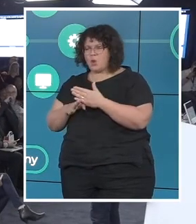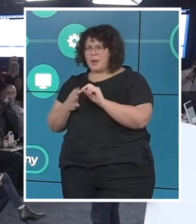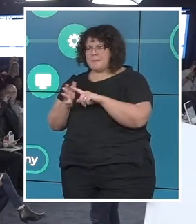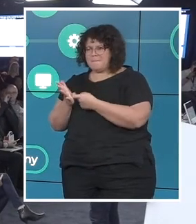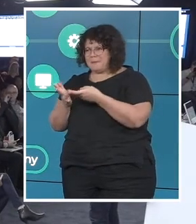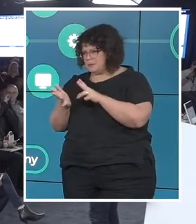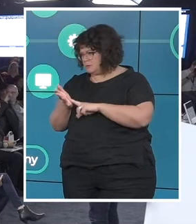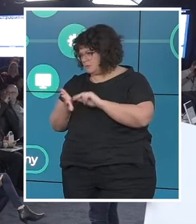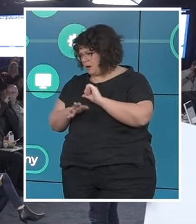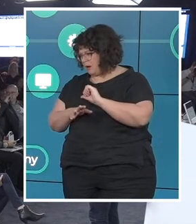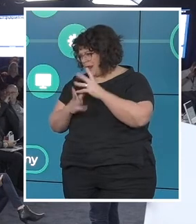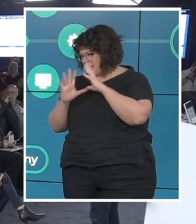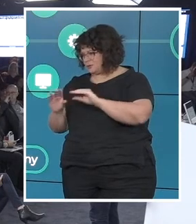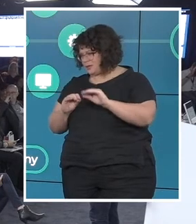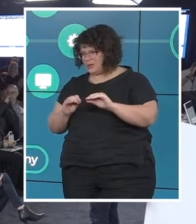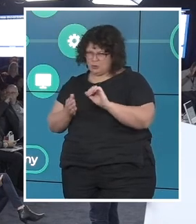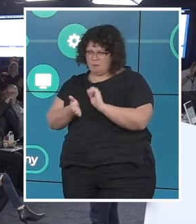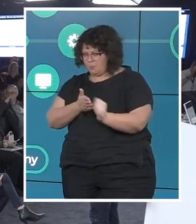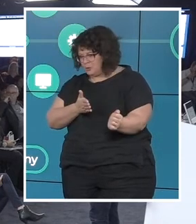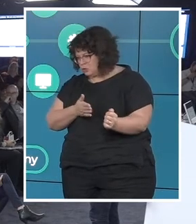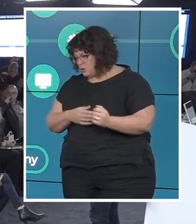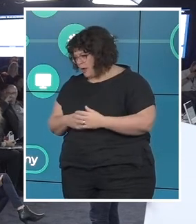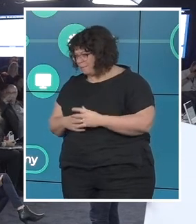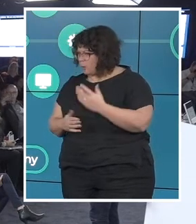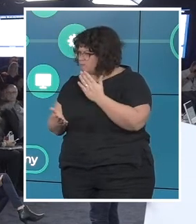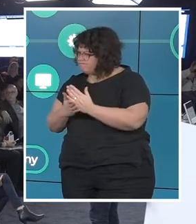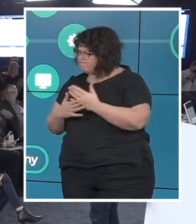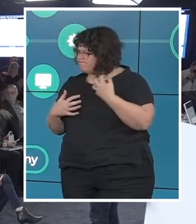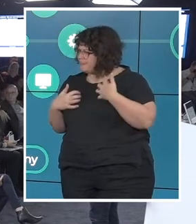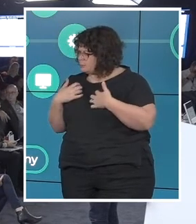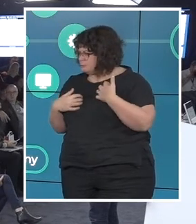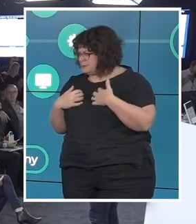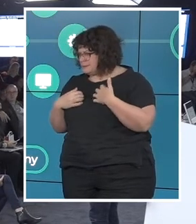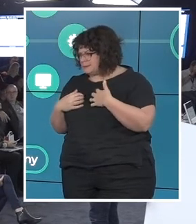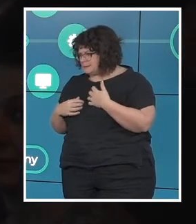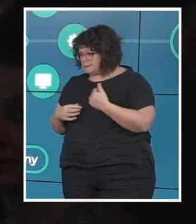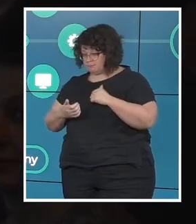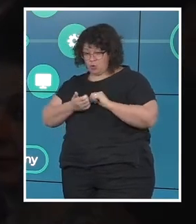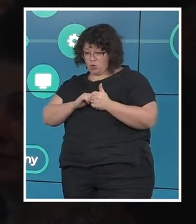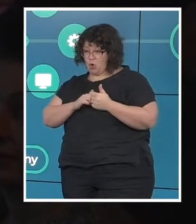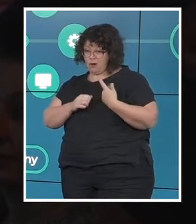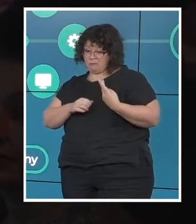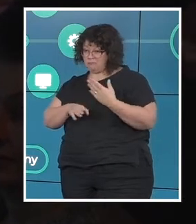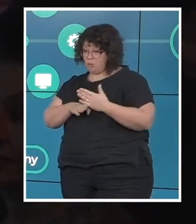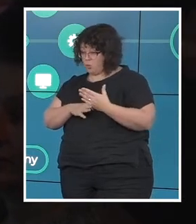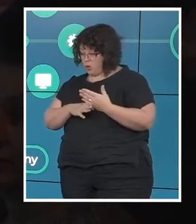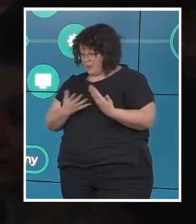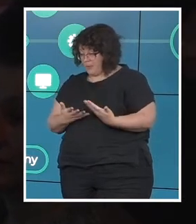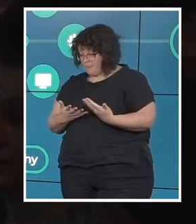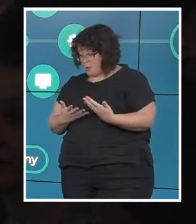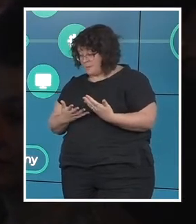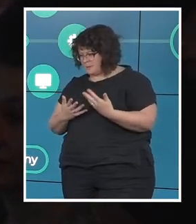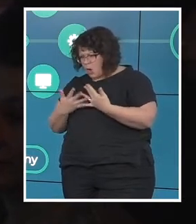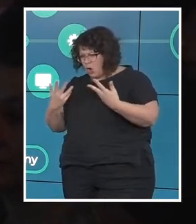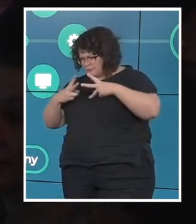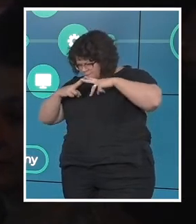colleague Katrin and I are working on it at the moment. We've done a lot of research into it ourselves and have seen varying ways of doing